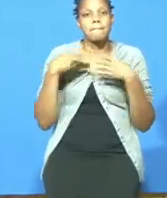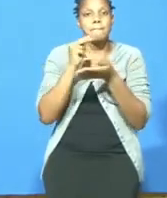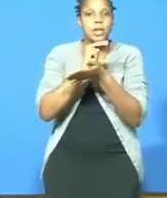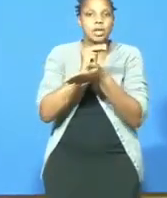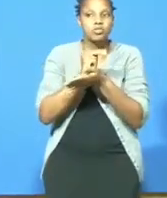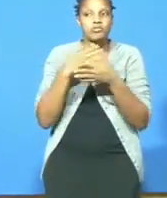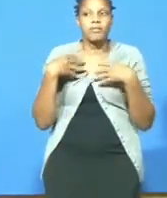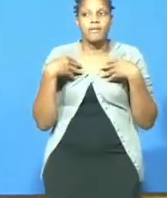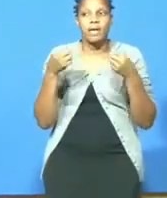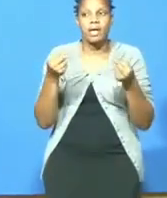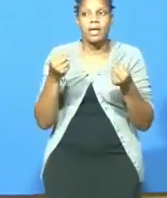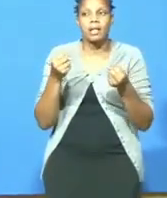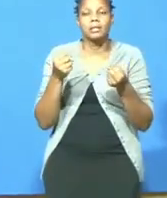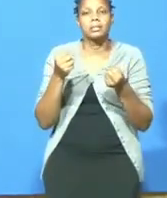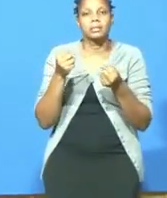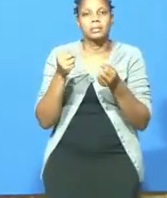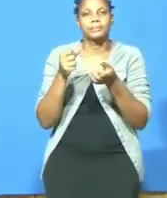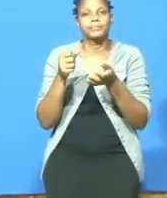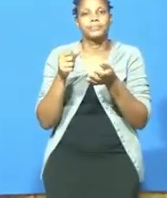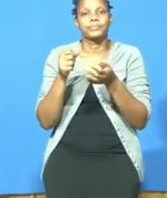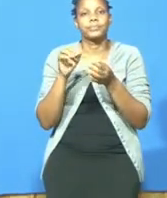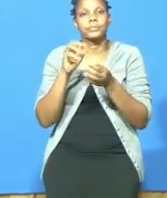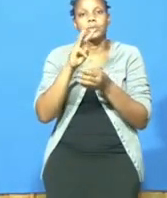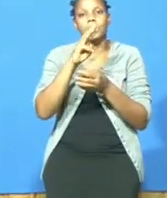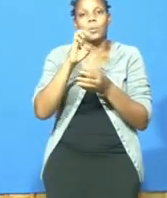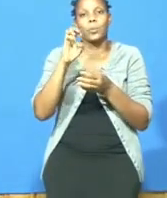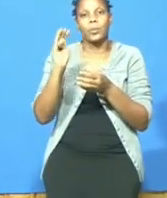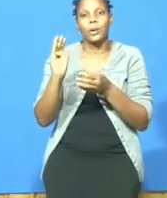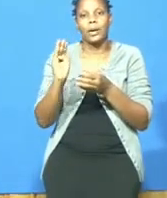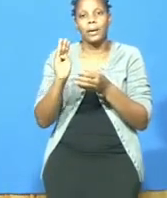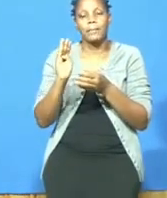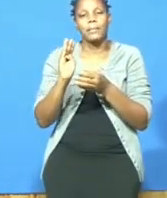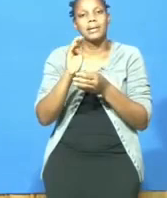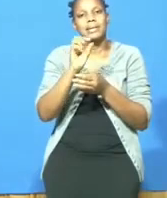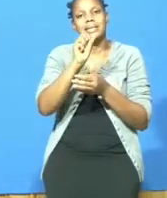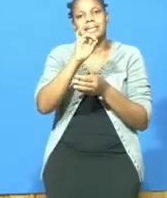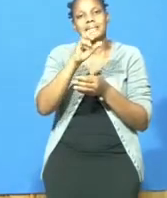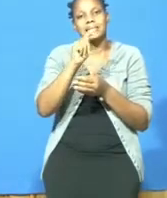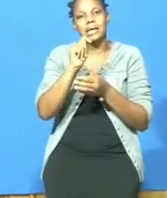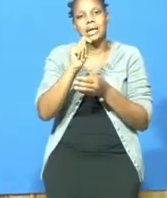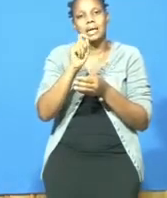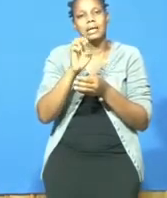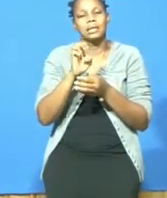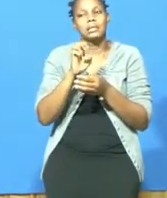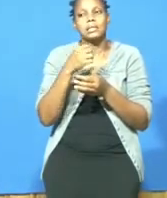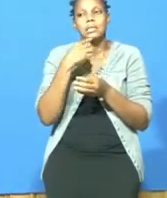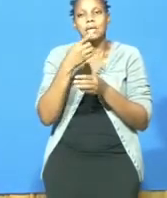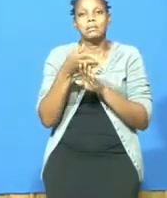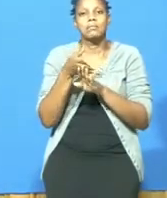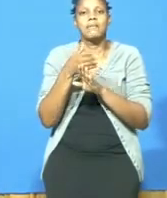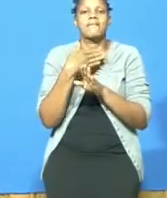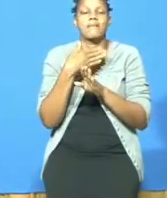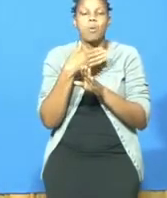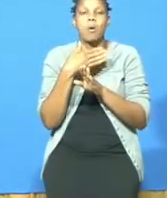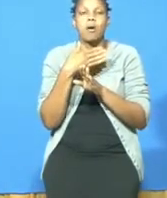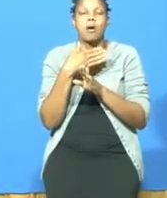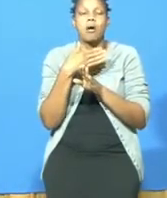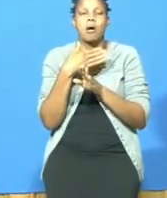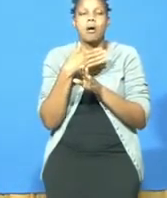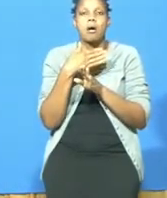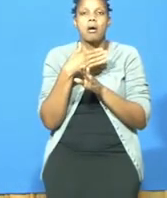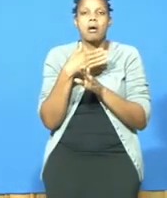and Wellness website. Before COVID-19, the data tells us that about 1 million people globally